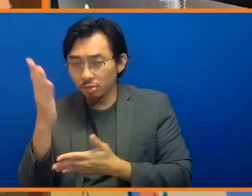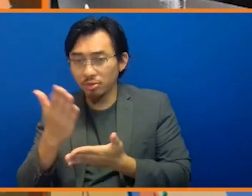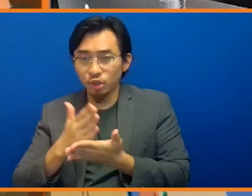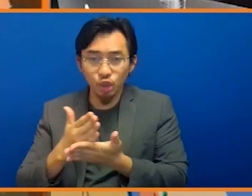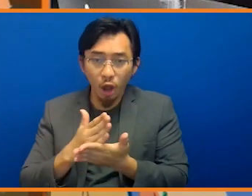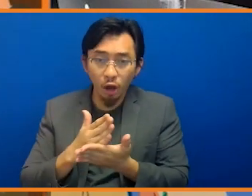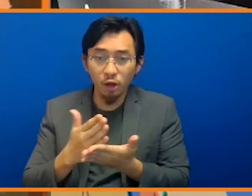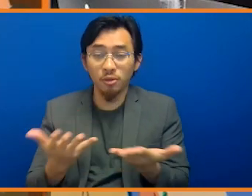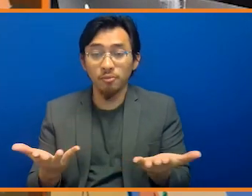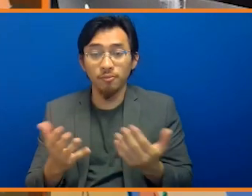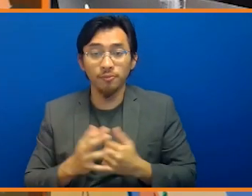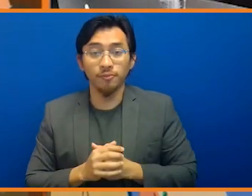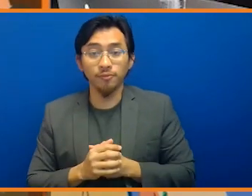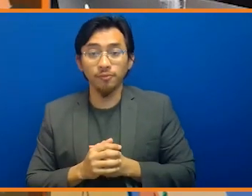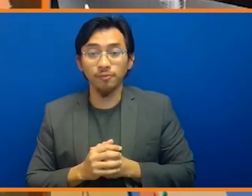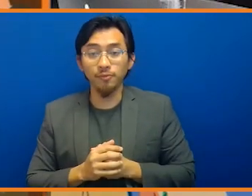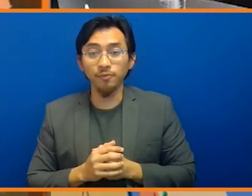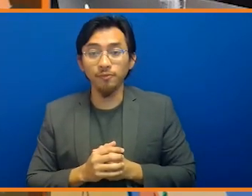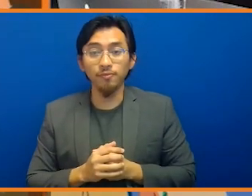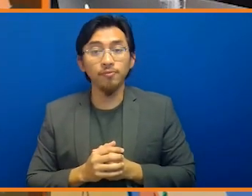us?